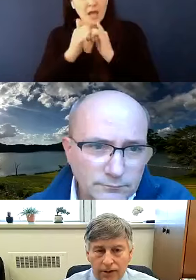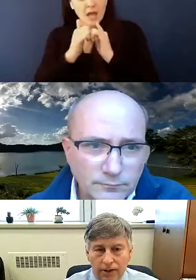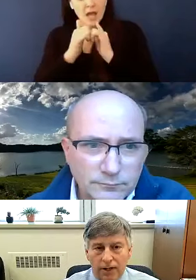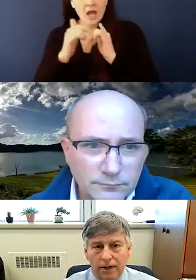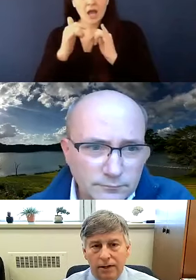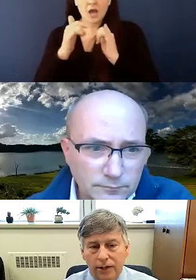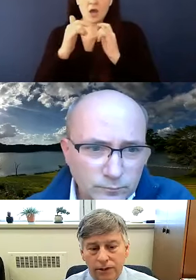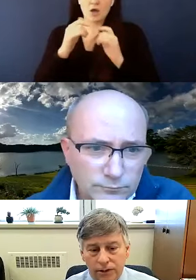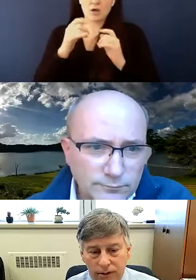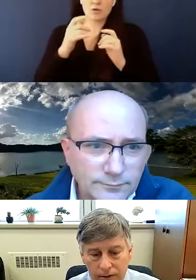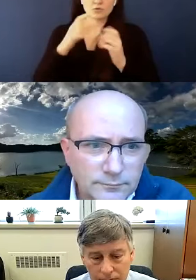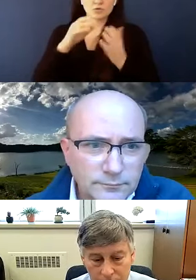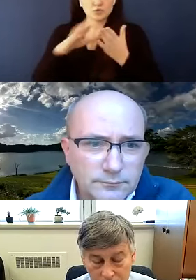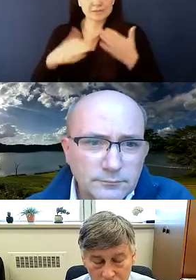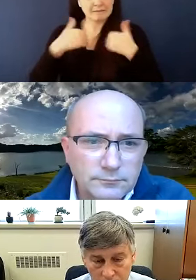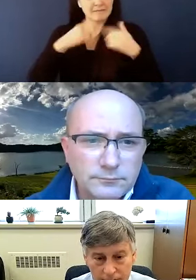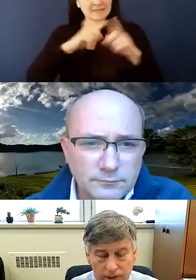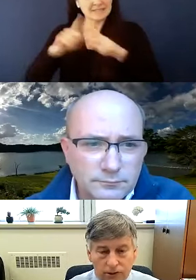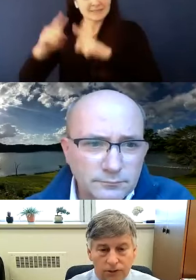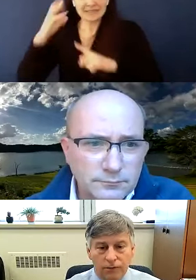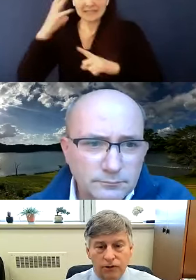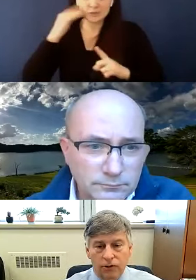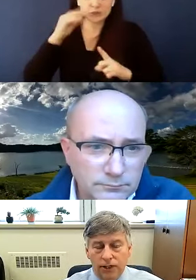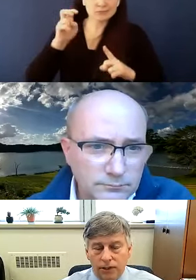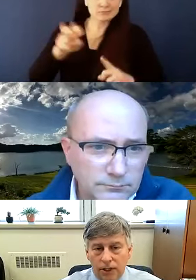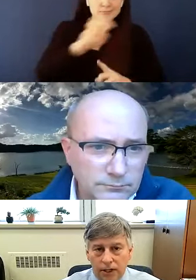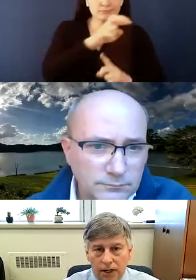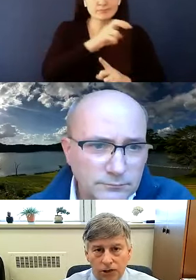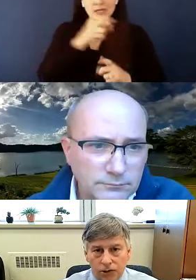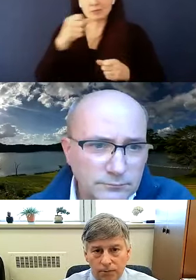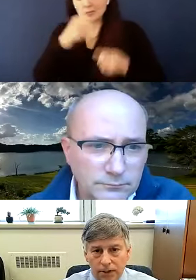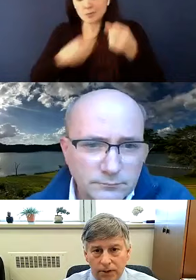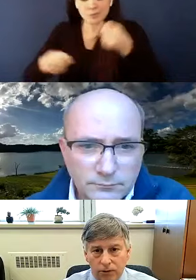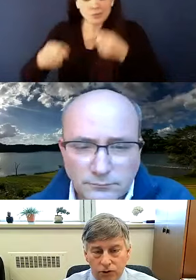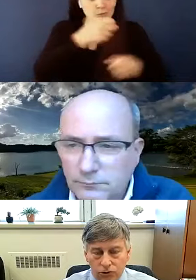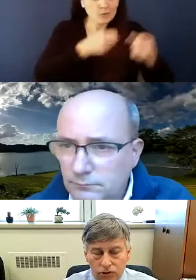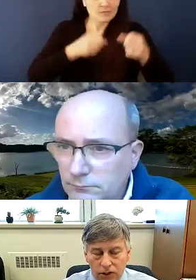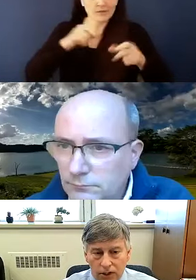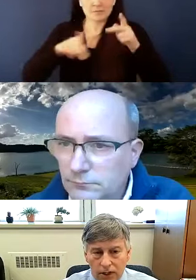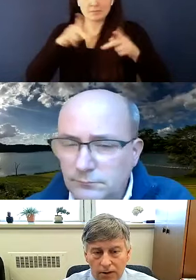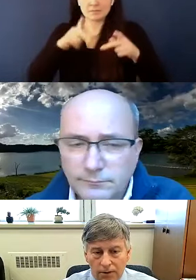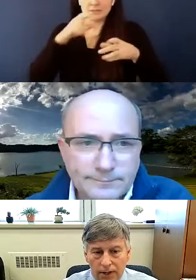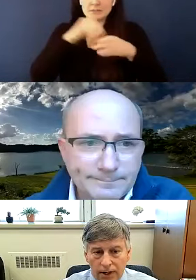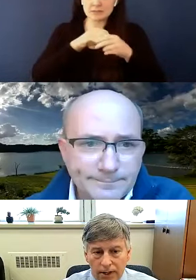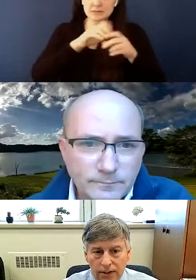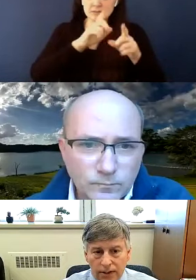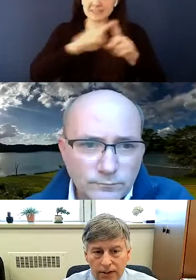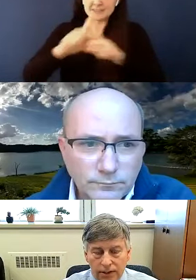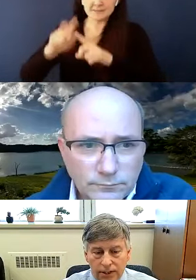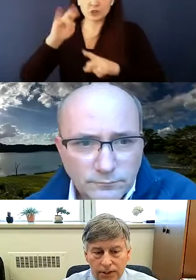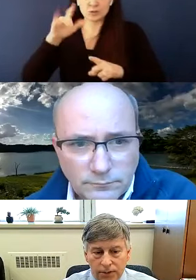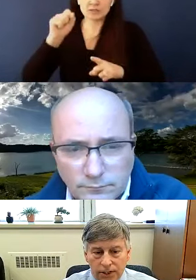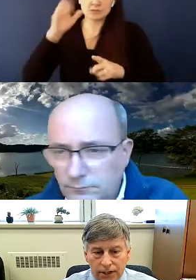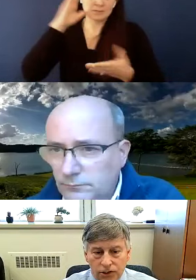different areas of different workplaces or different units should be reduced. And